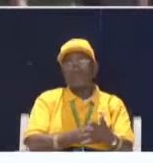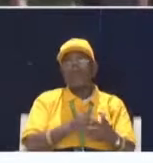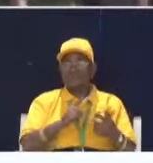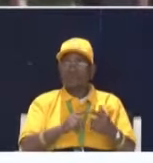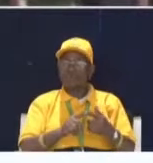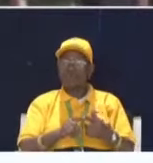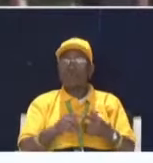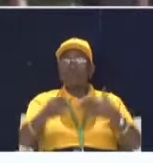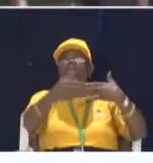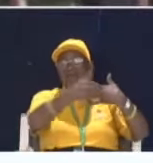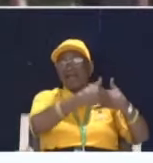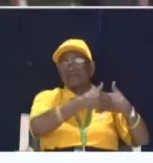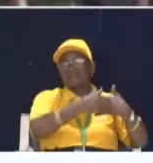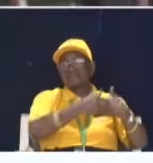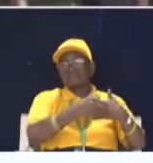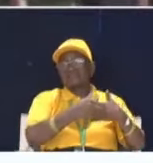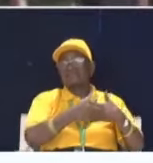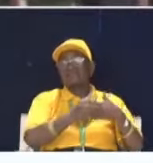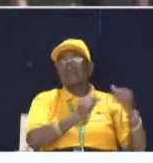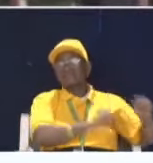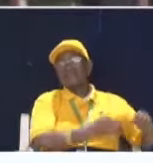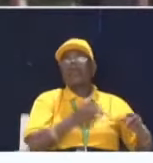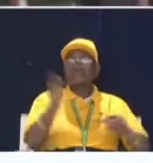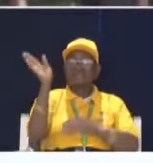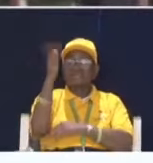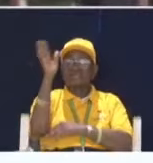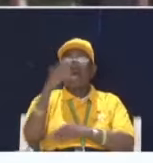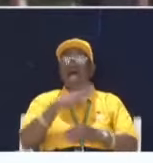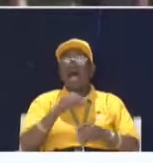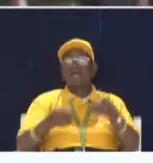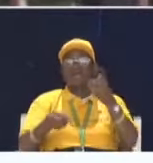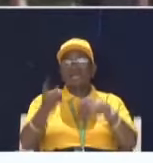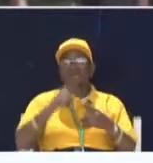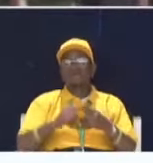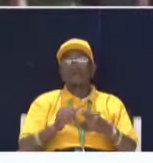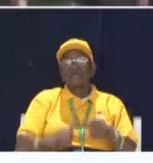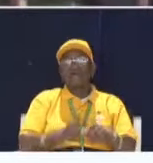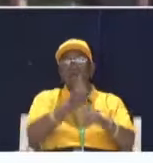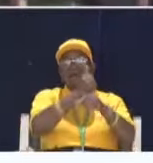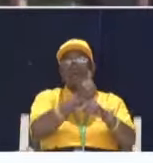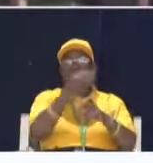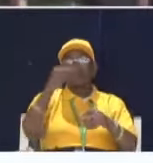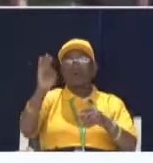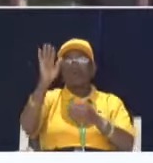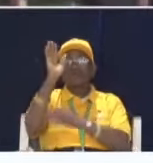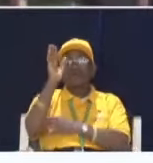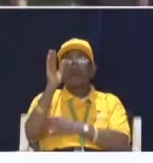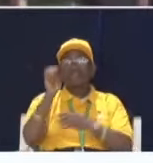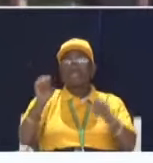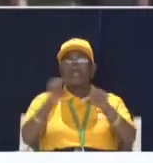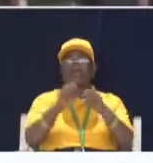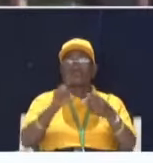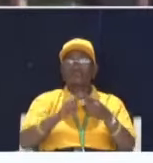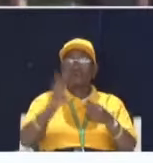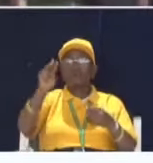desert, and came to the mountain of God, even to Horeb.